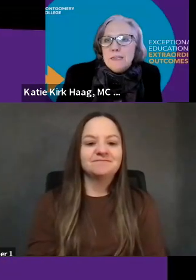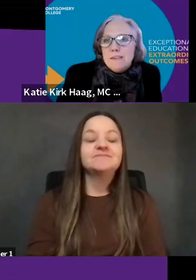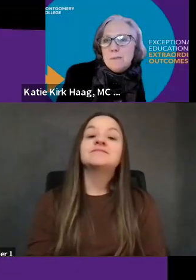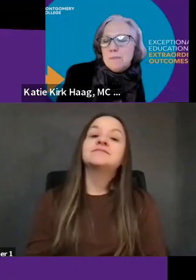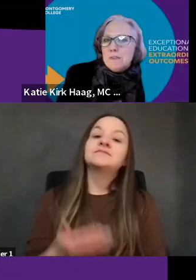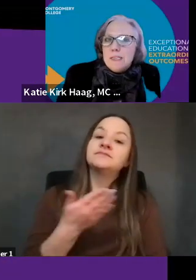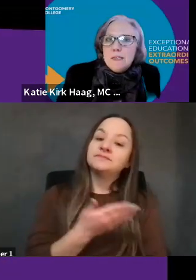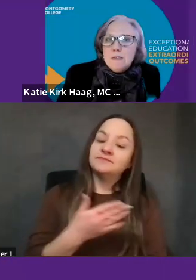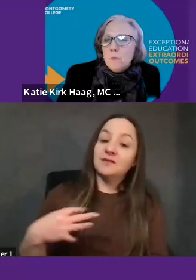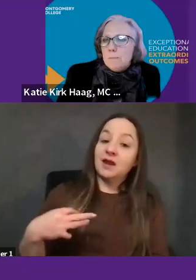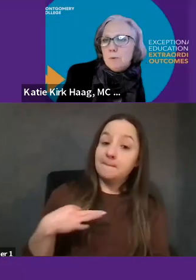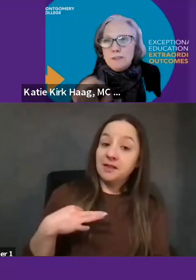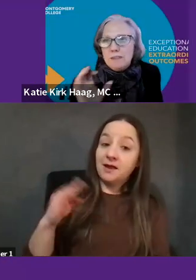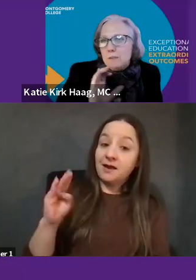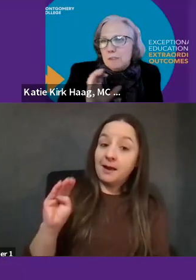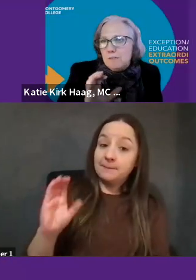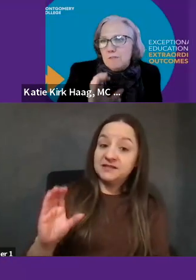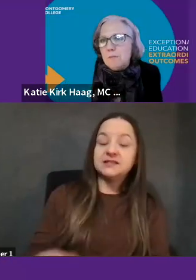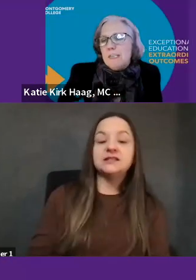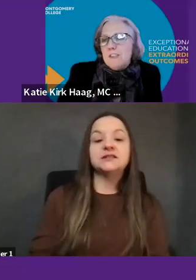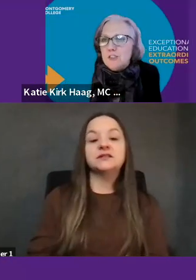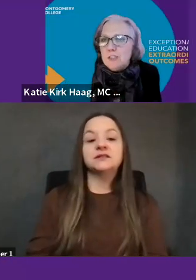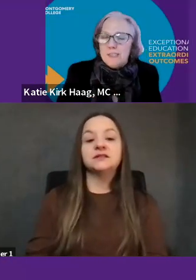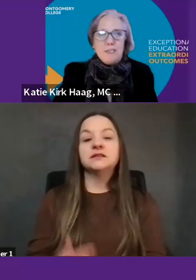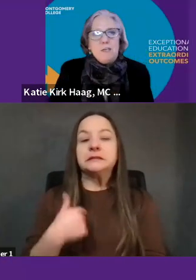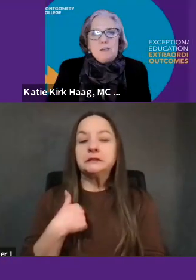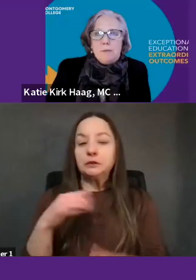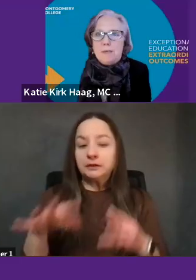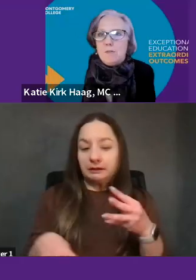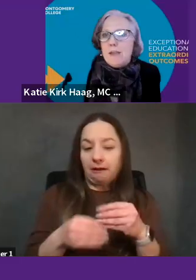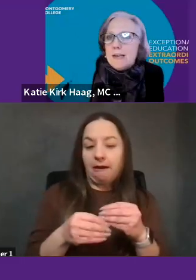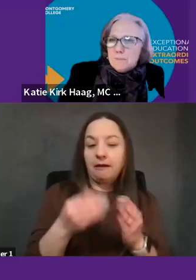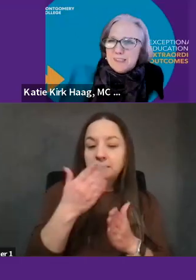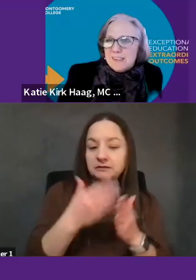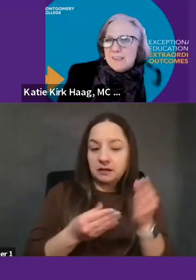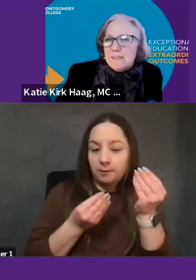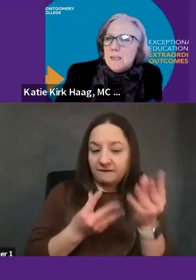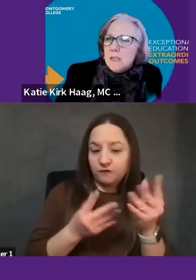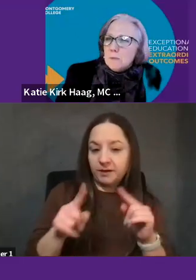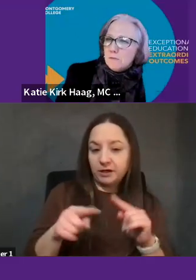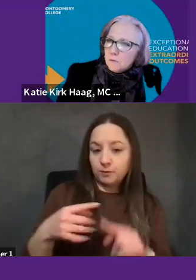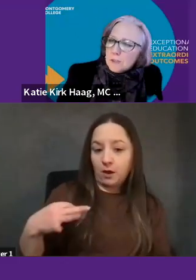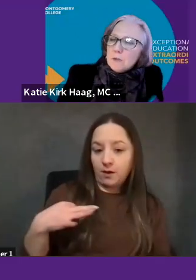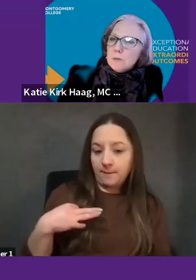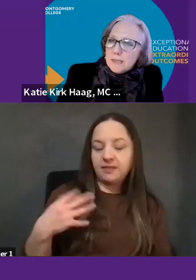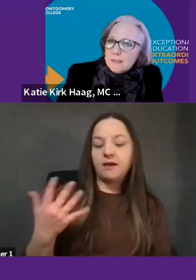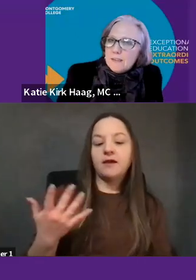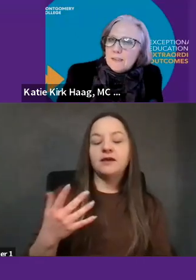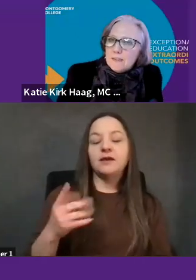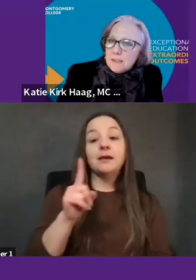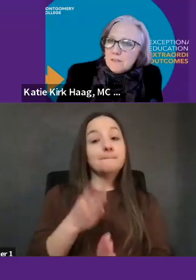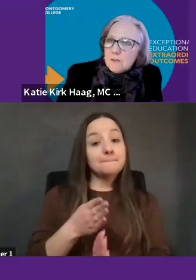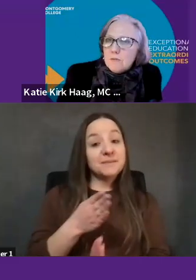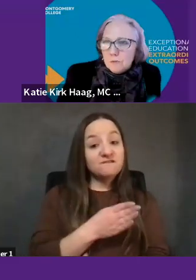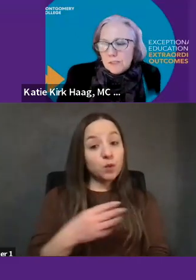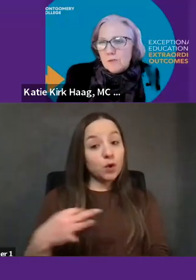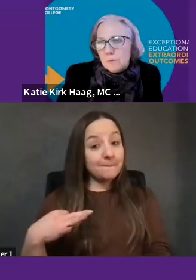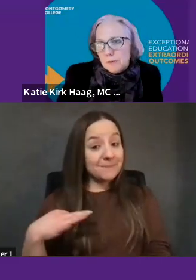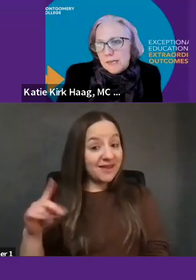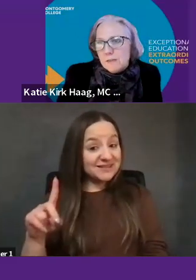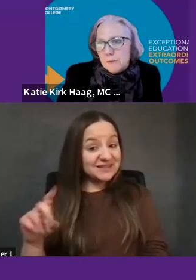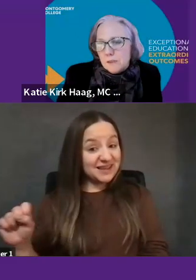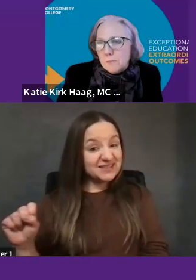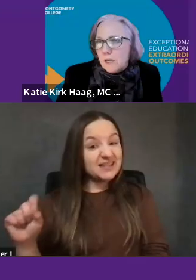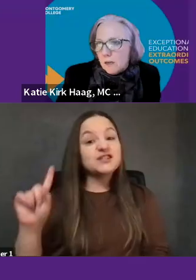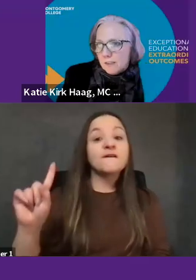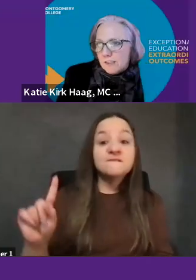So applying to MC, we put a little bit of information in here about that because before you apply to DSS, you do need to